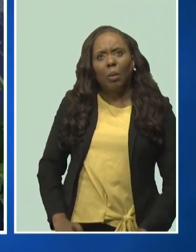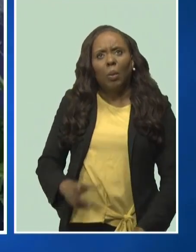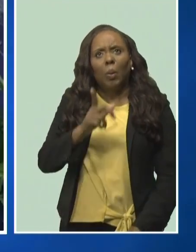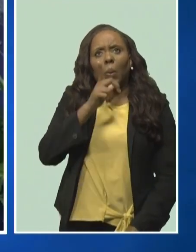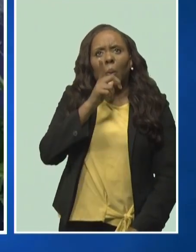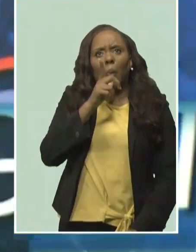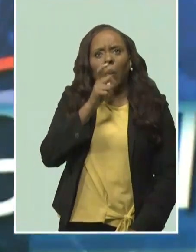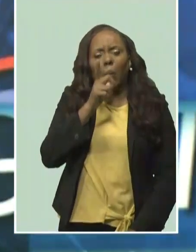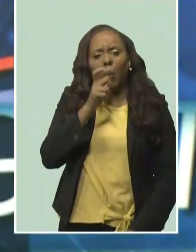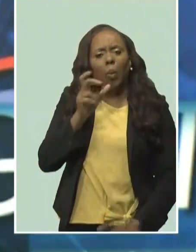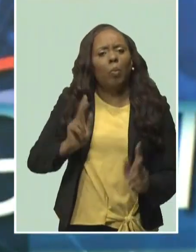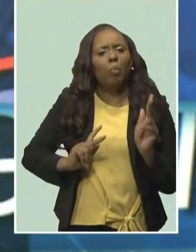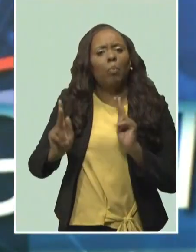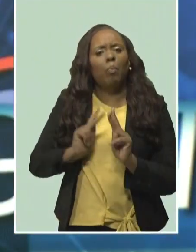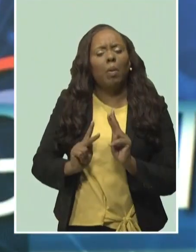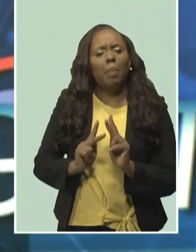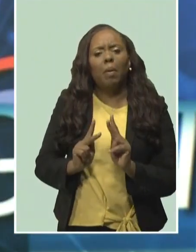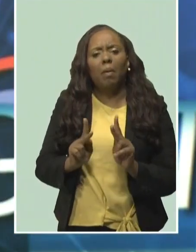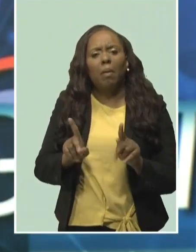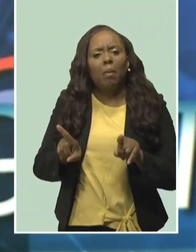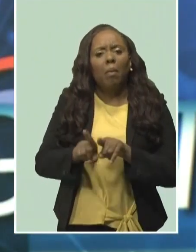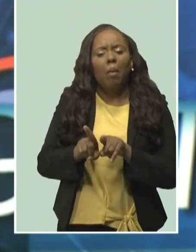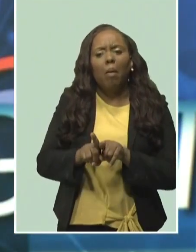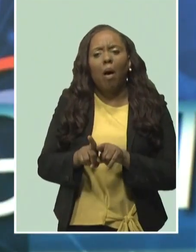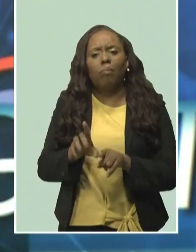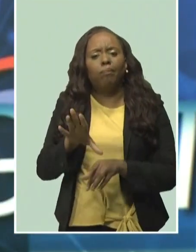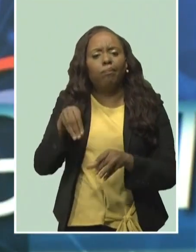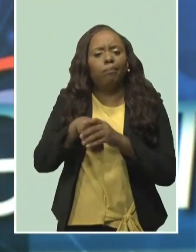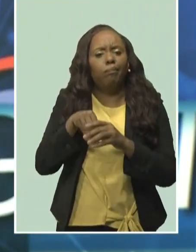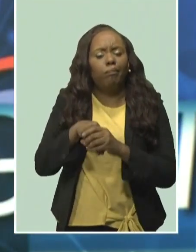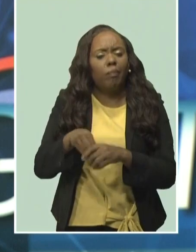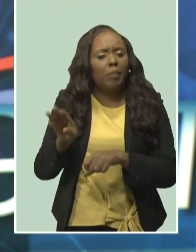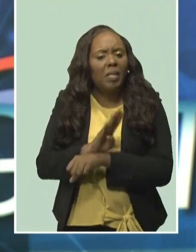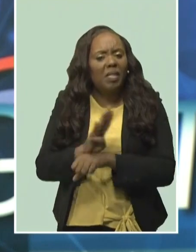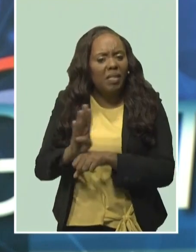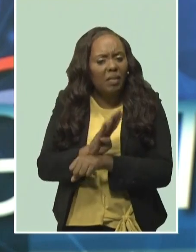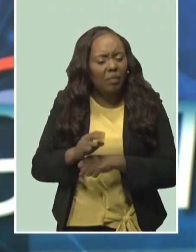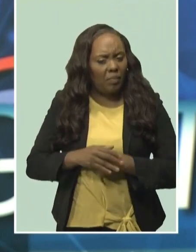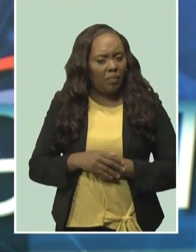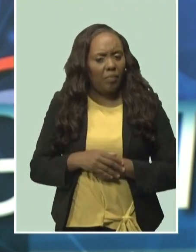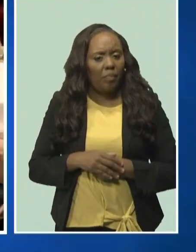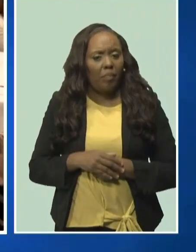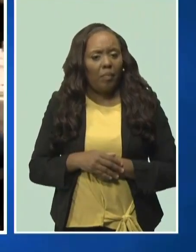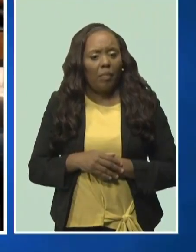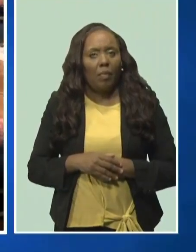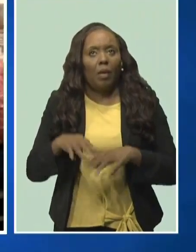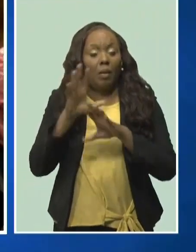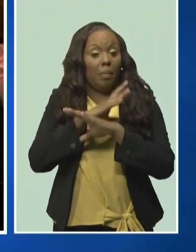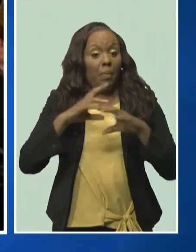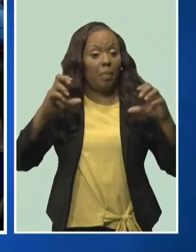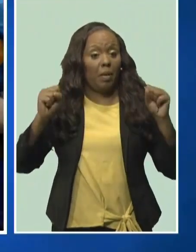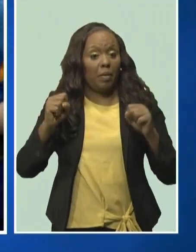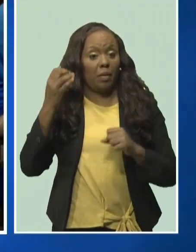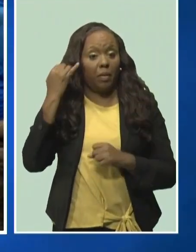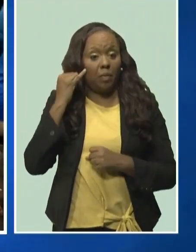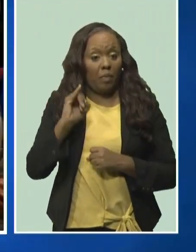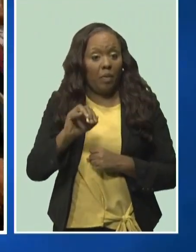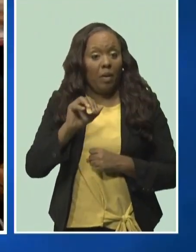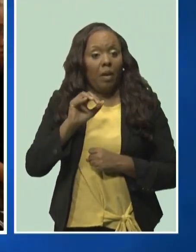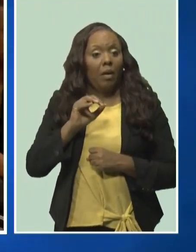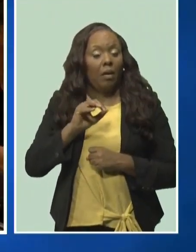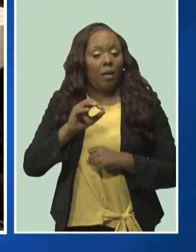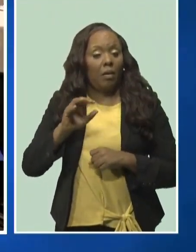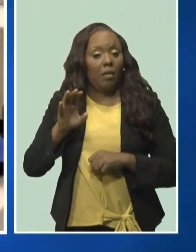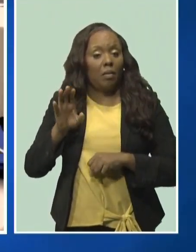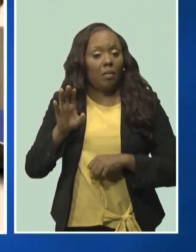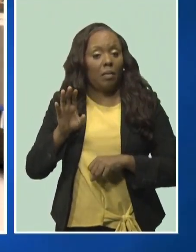are. Also addressing the conference was President of the Institute of Chartered Accountants of Barbados, Tracy Marshall. She